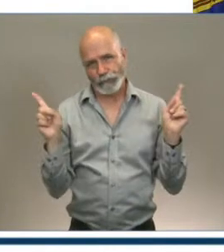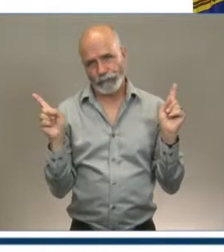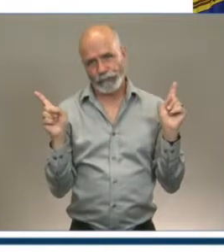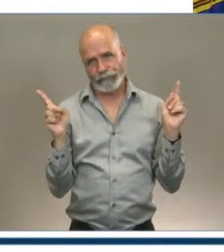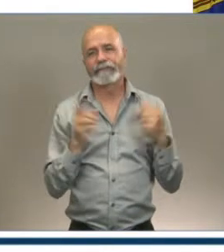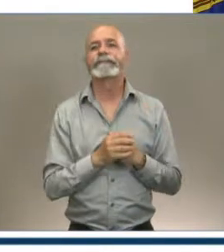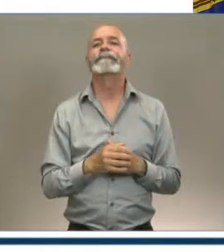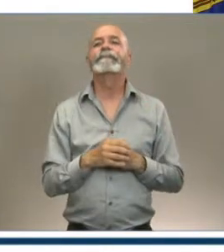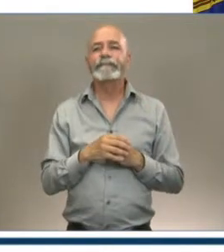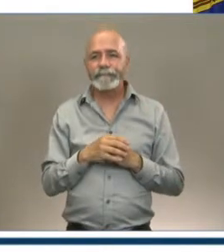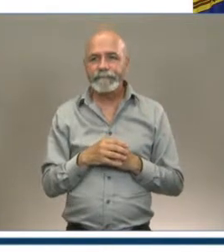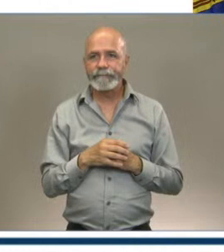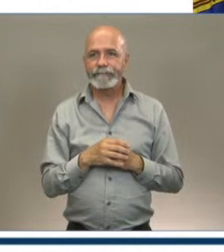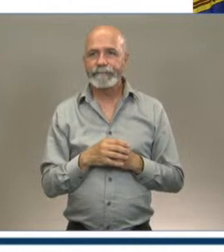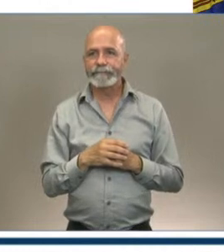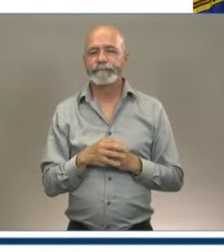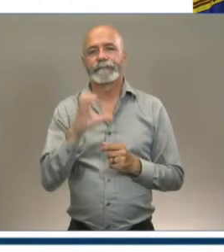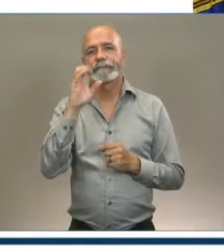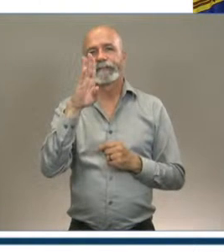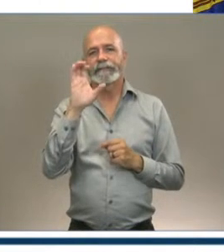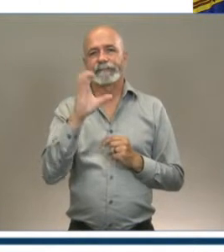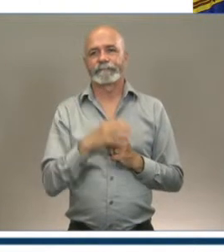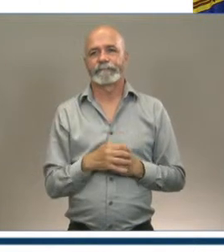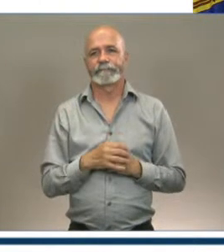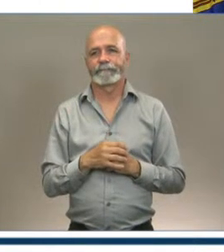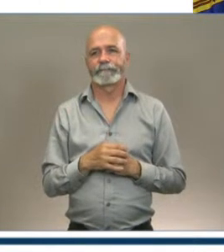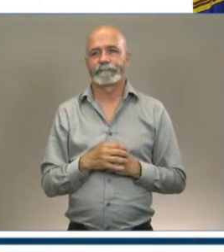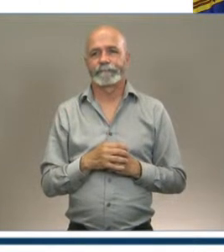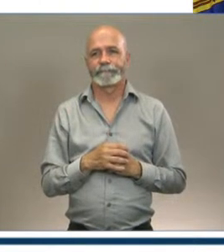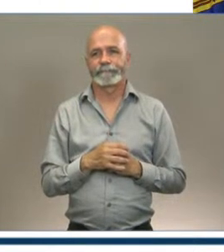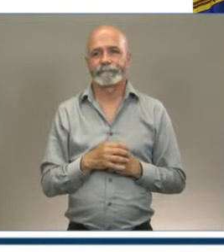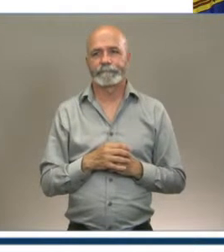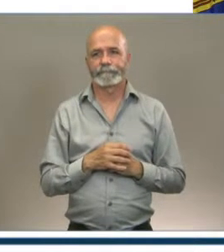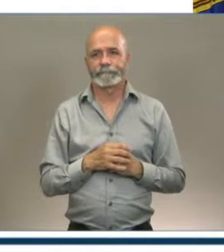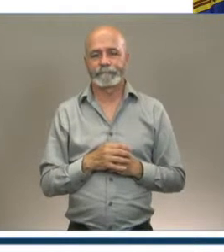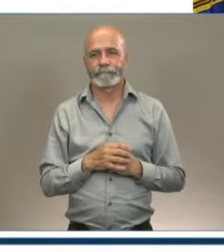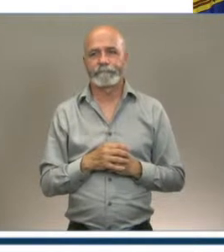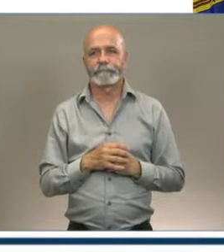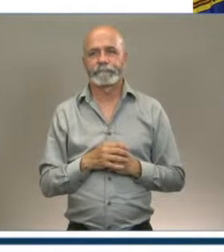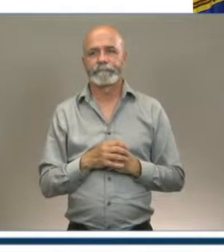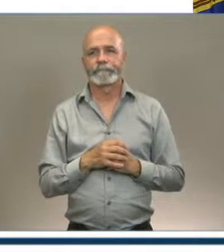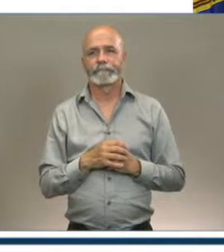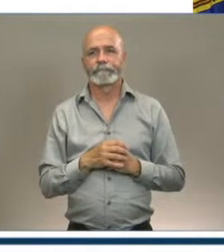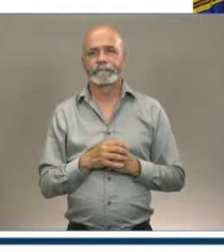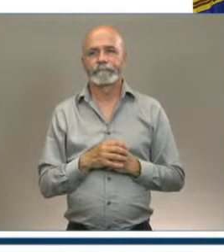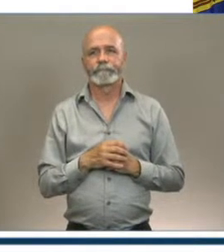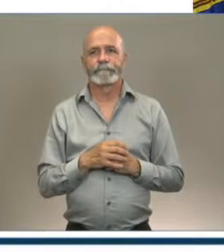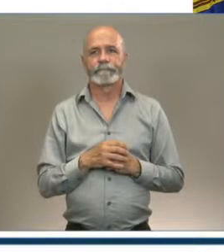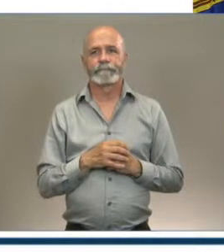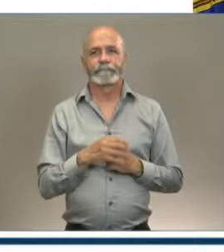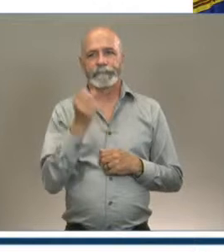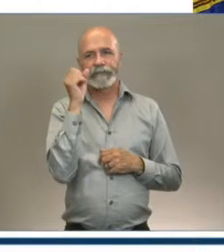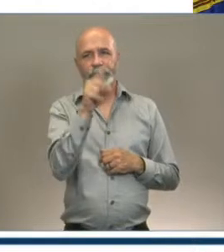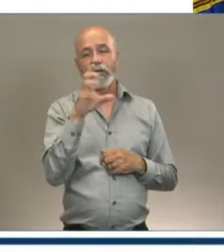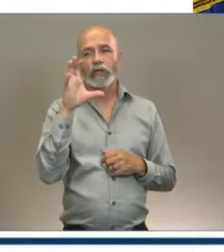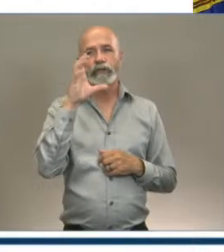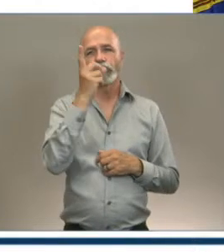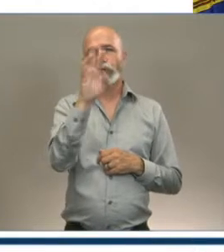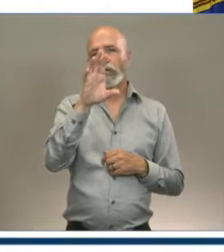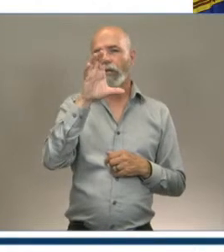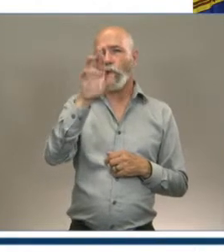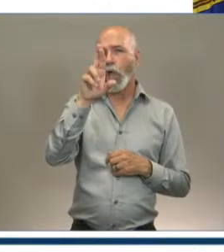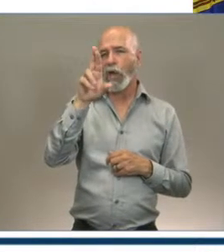to Jean Laroche from CBC. Go ahead, Jean. Good afternoon. My question is for Dr. Carr, and it relates to